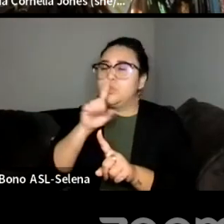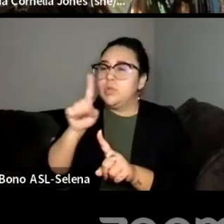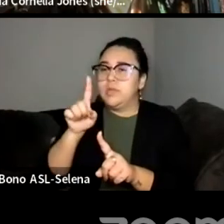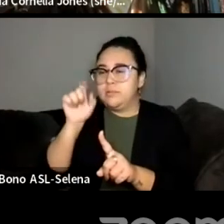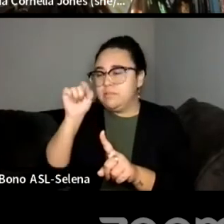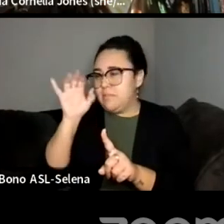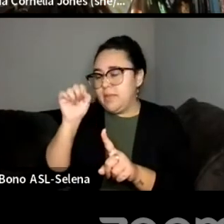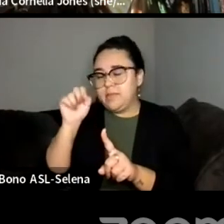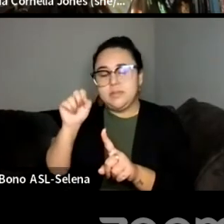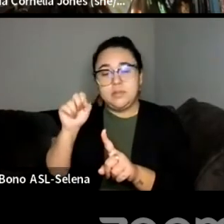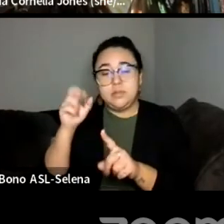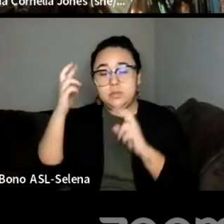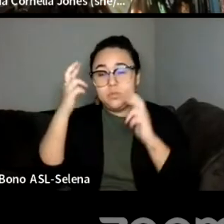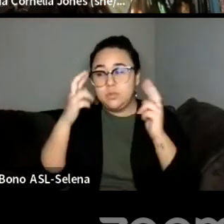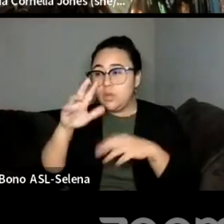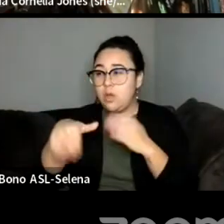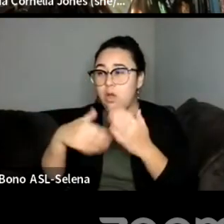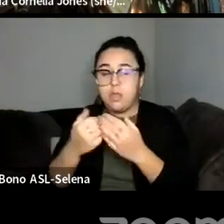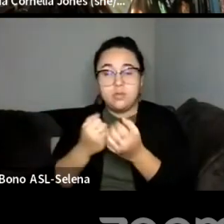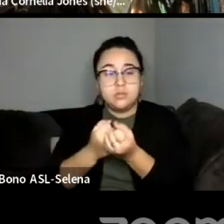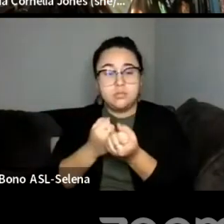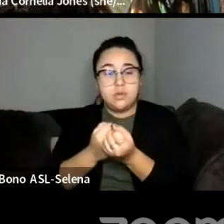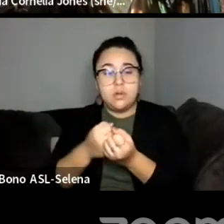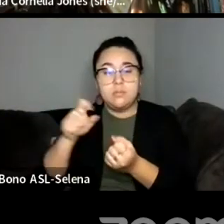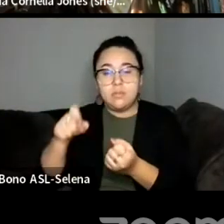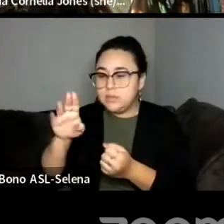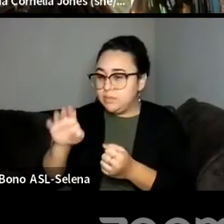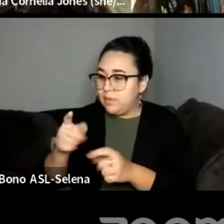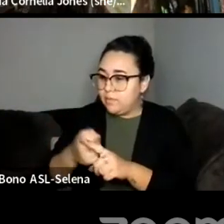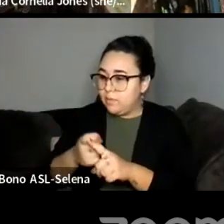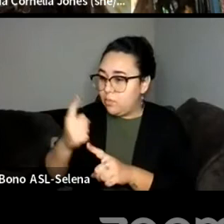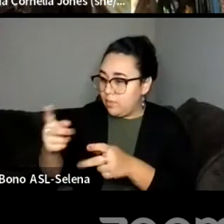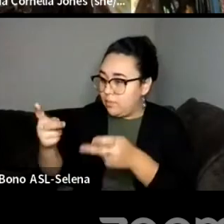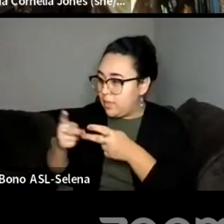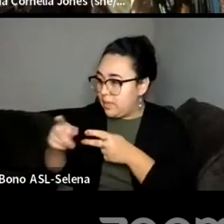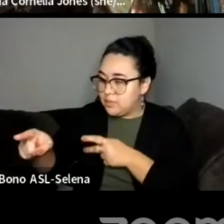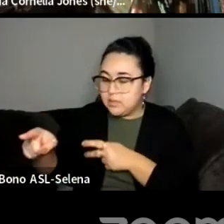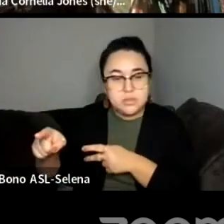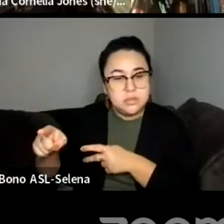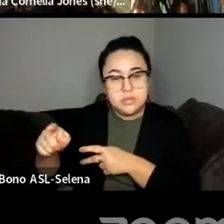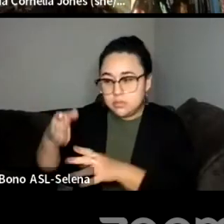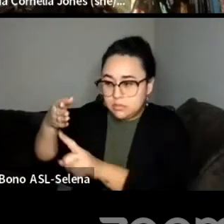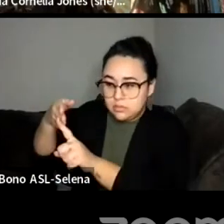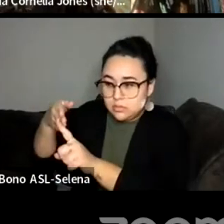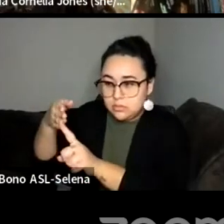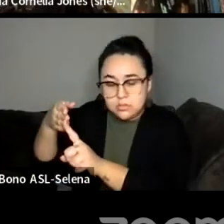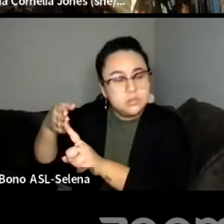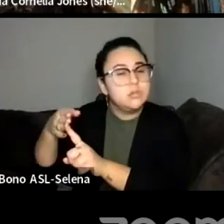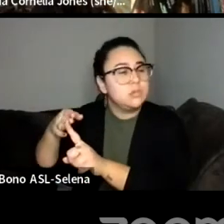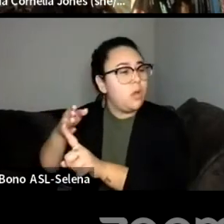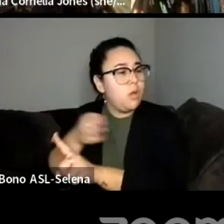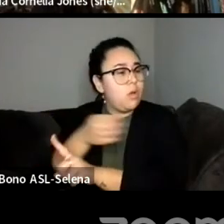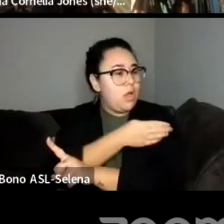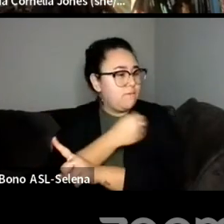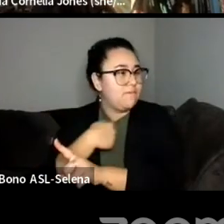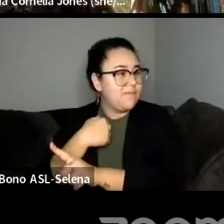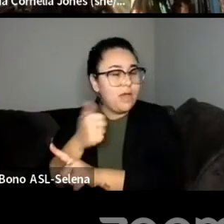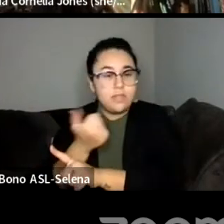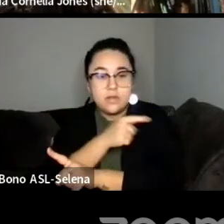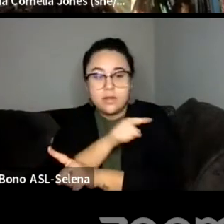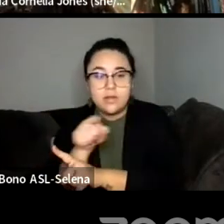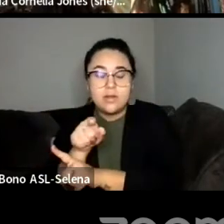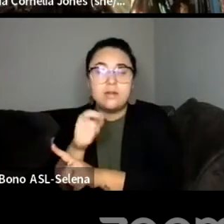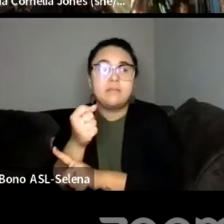to realize that all of your support doesn't have to come from one place, that it can come from multiple different places, and